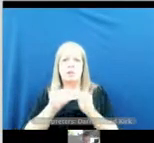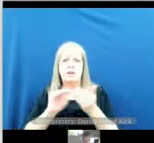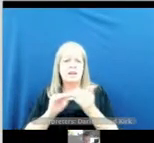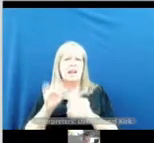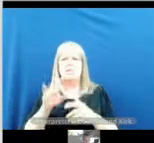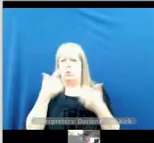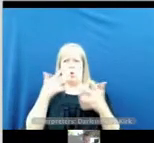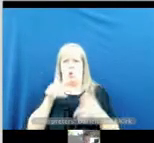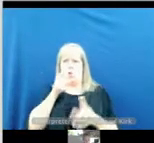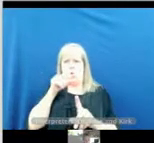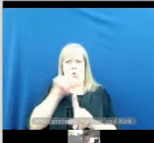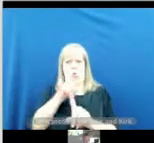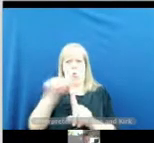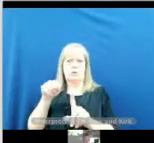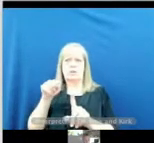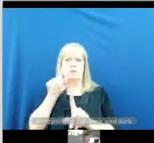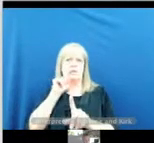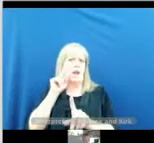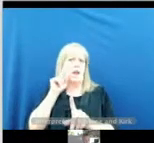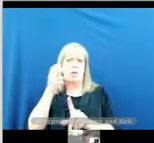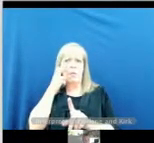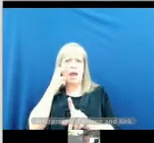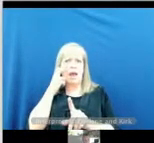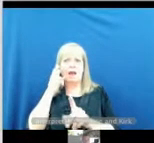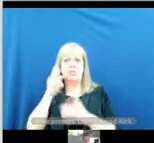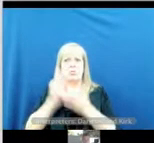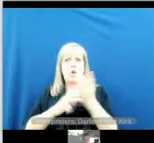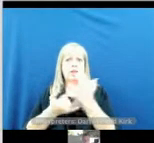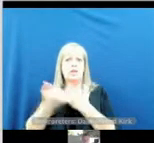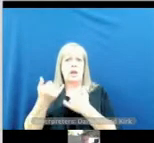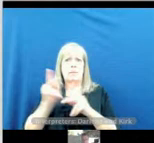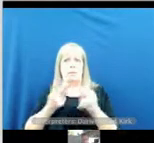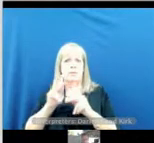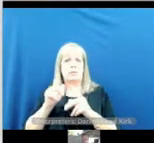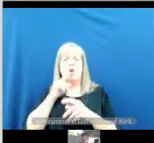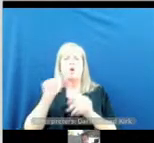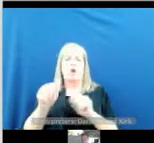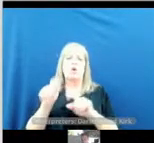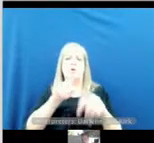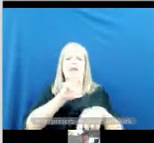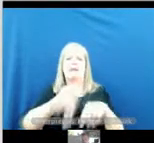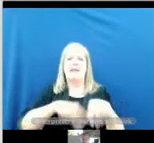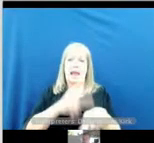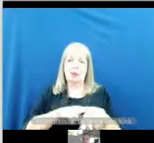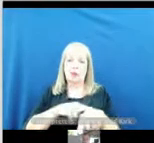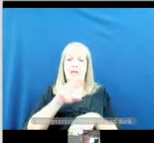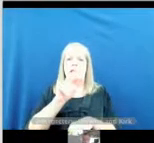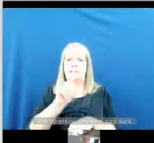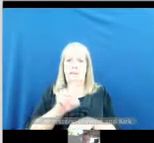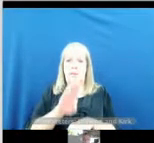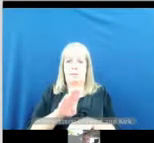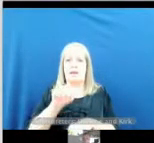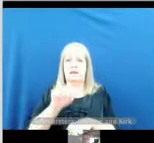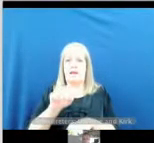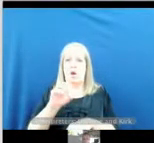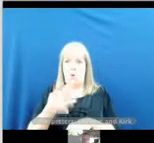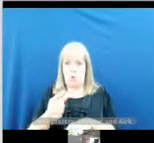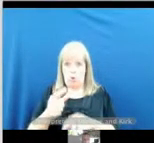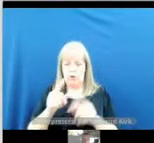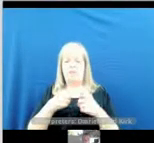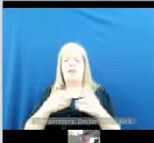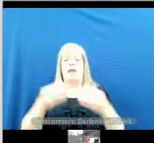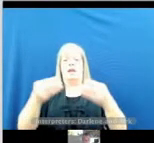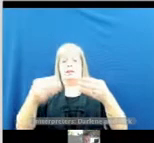are, you can go to nationaldb.org excuse me, and put in under Find People